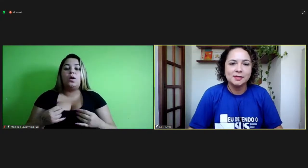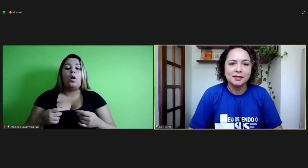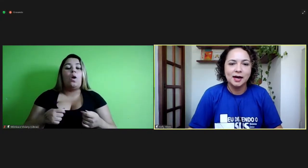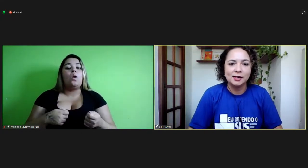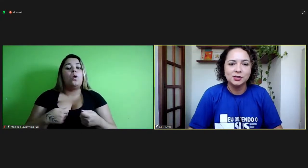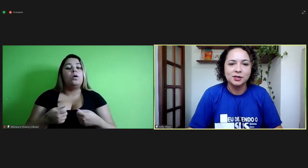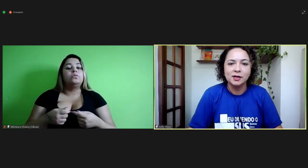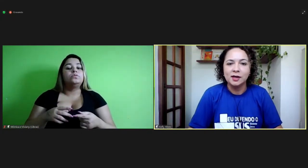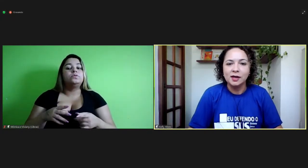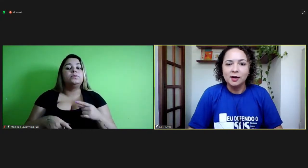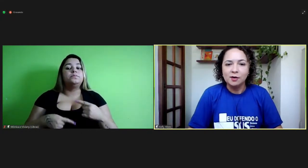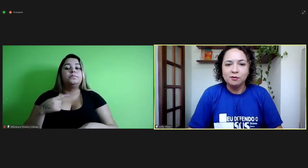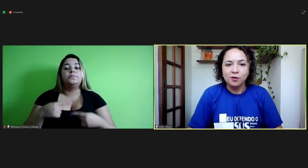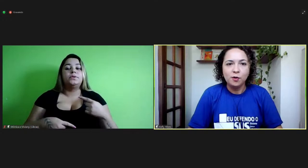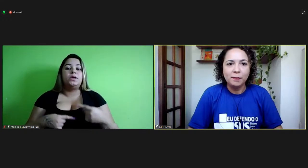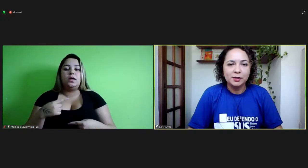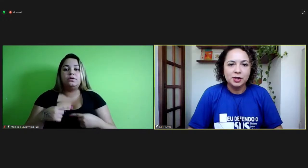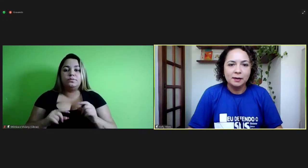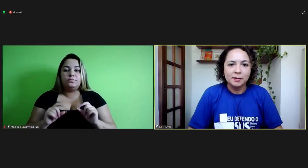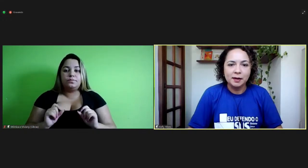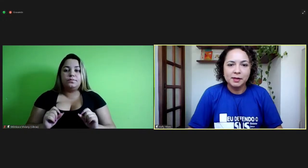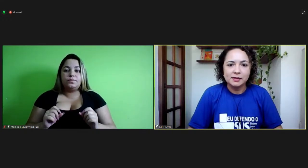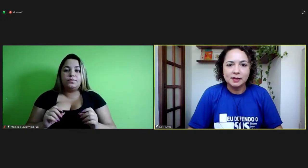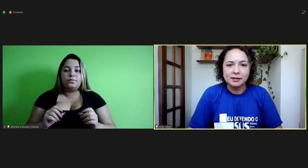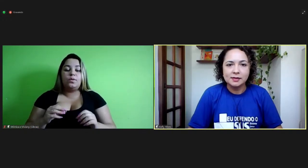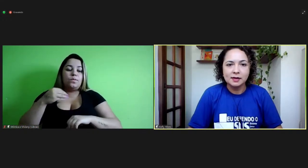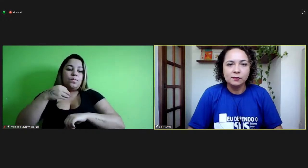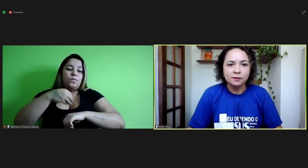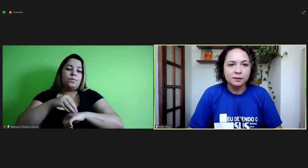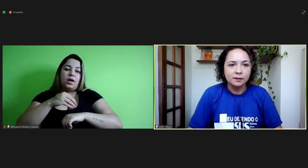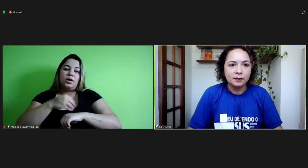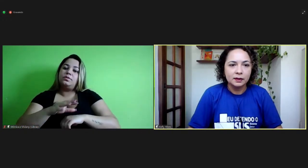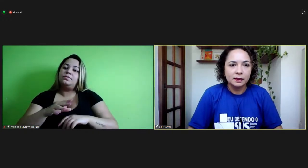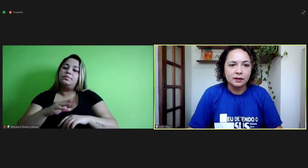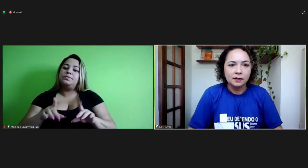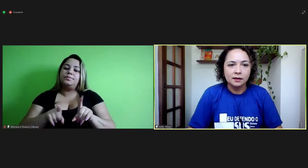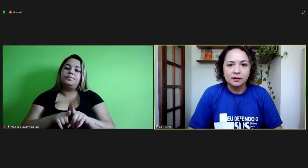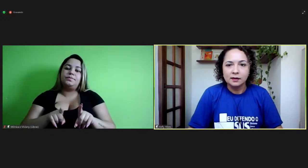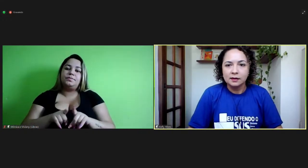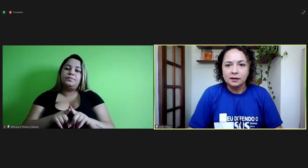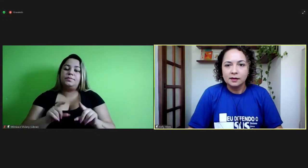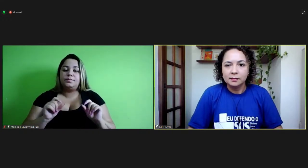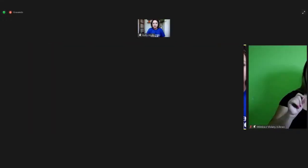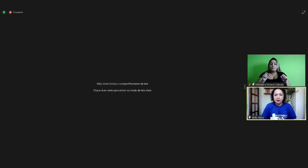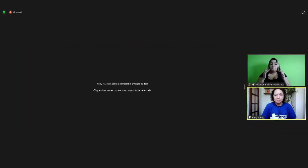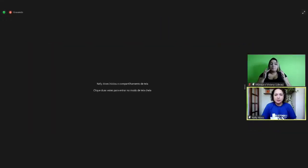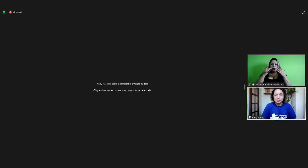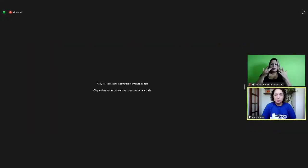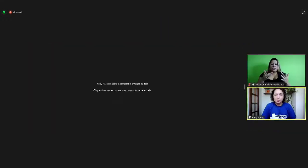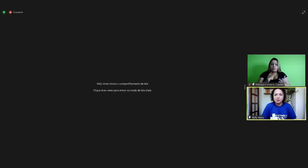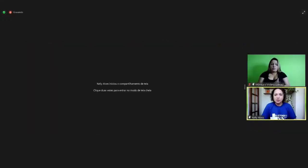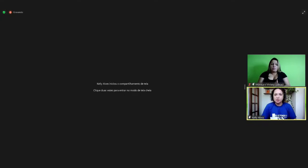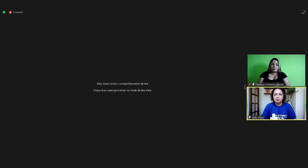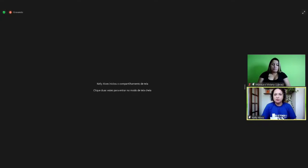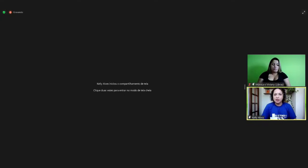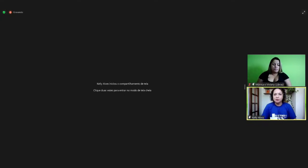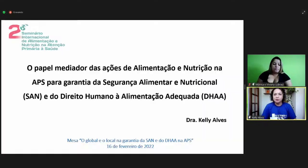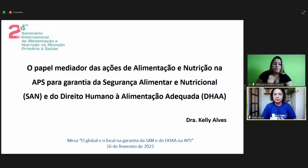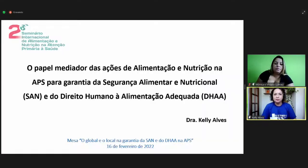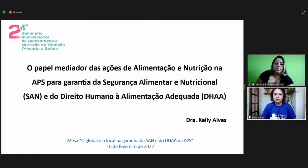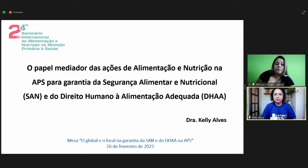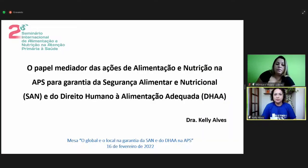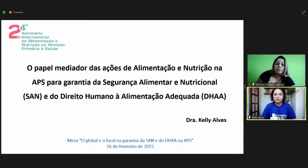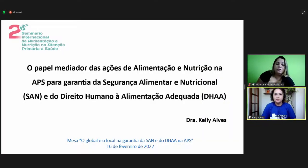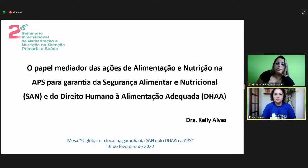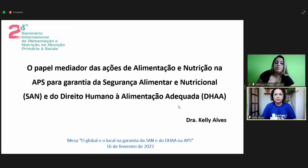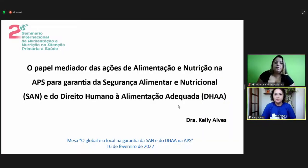to collaborate with the debates in this afternoon. Now I'm going to share my presentation.